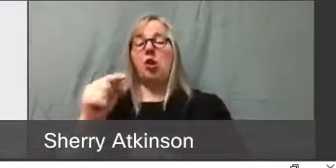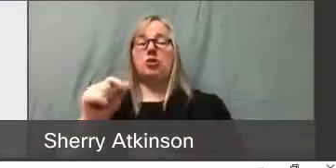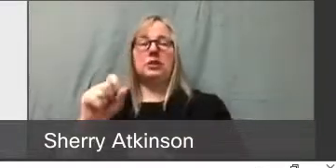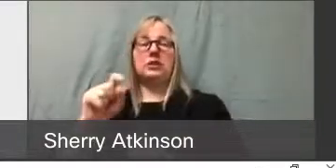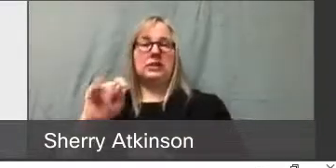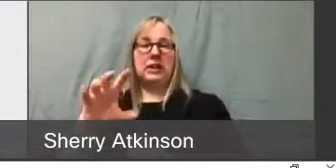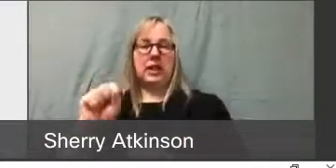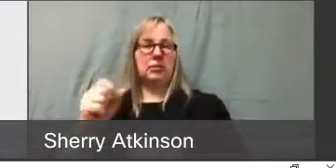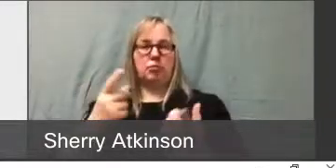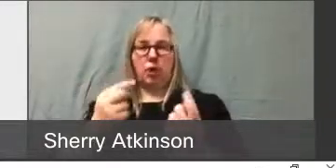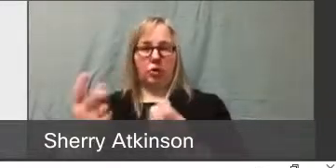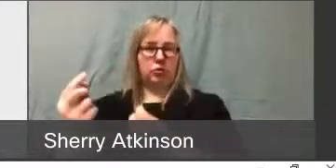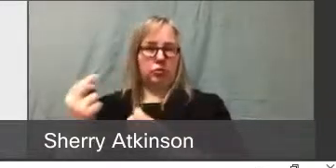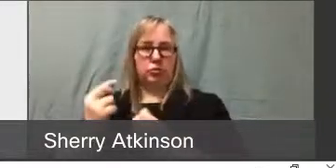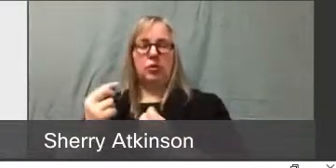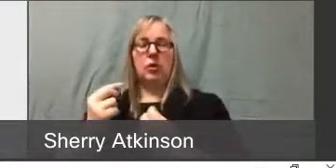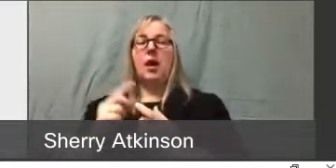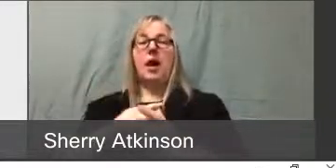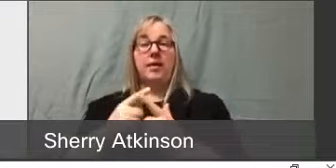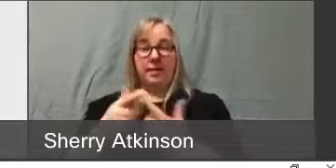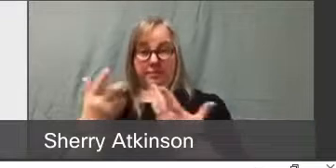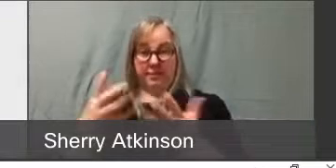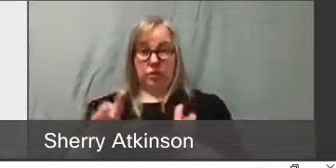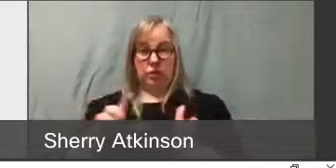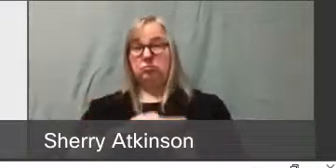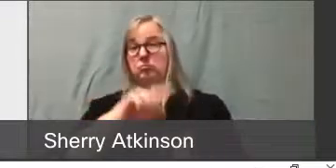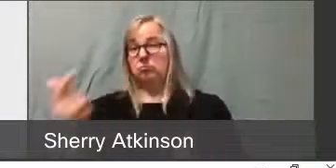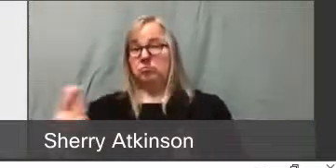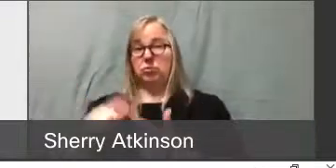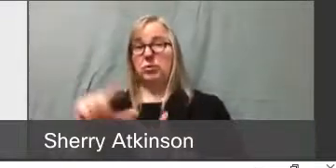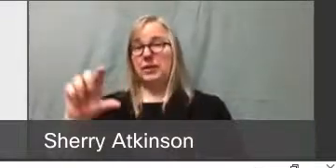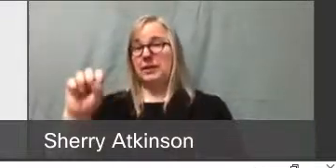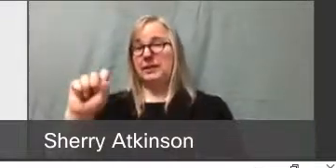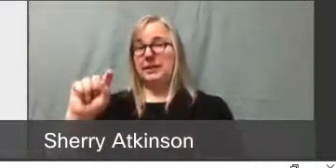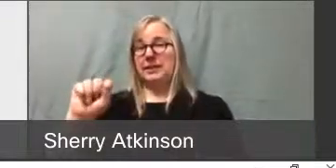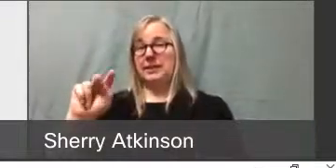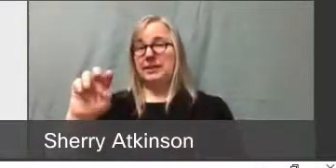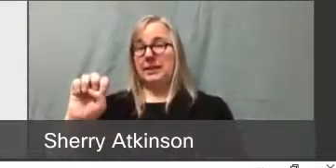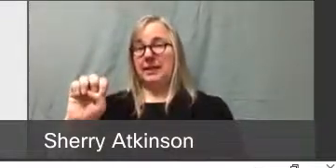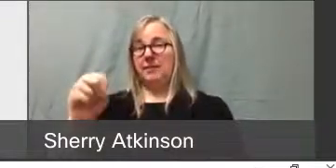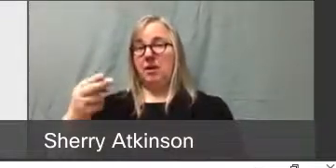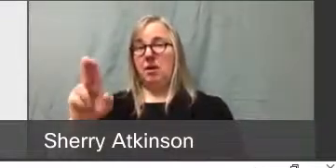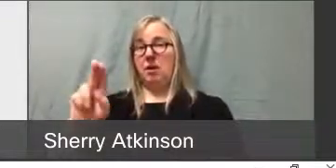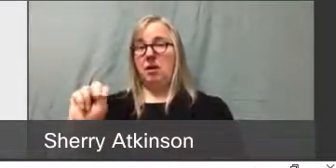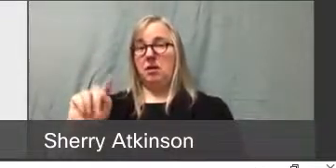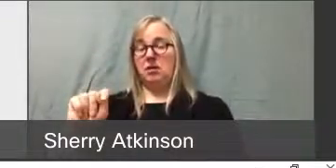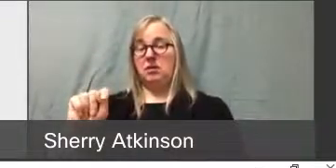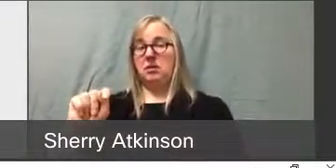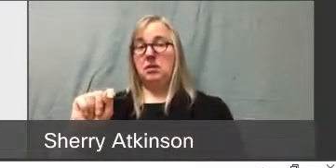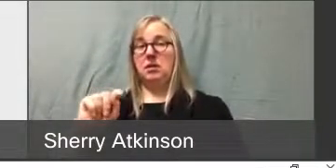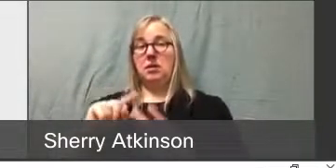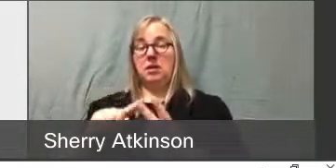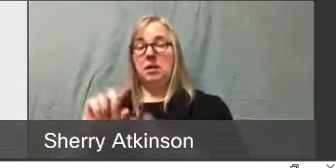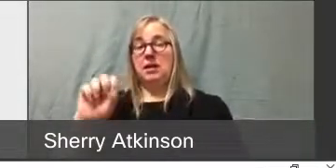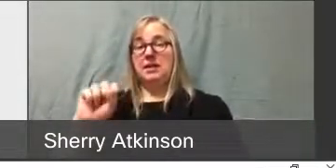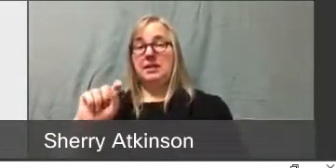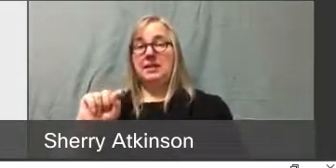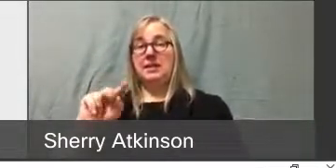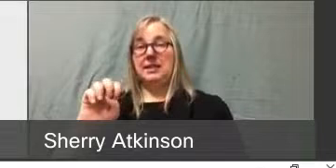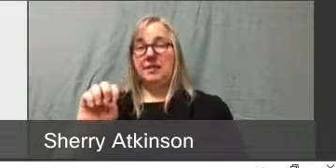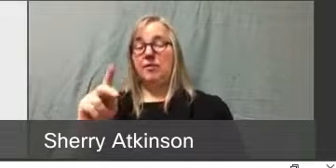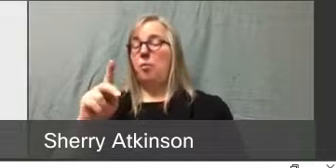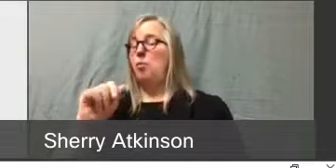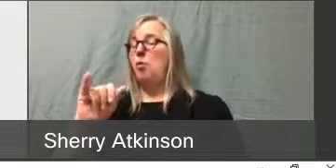hand it over to Steve Hunt. Steve pointed, our vice chair, as he